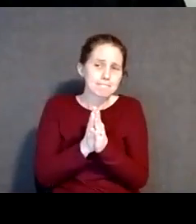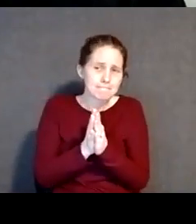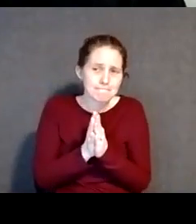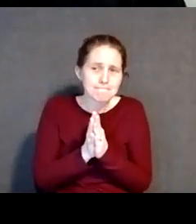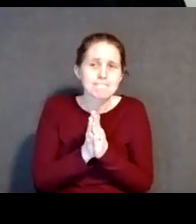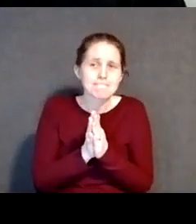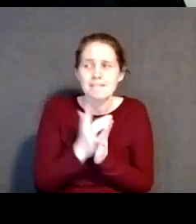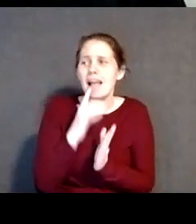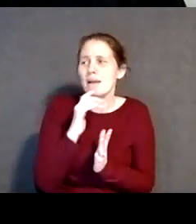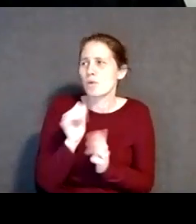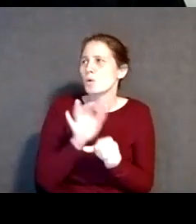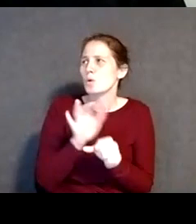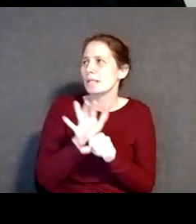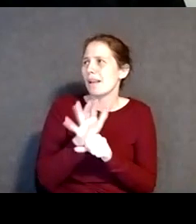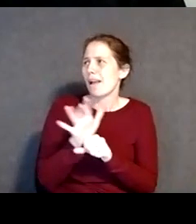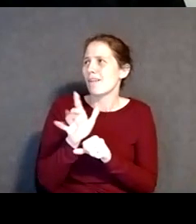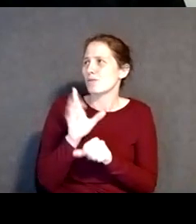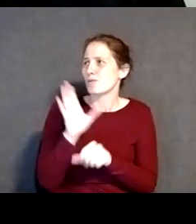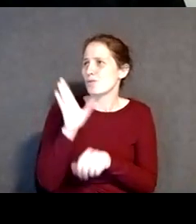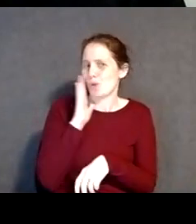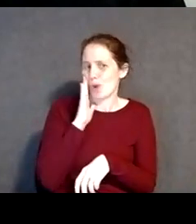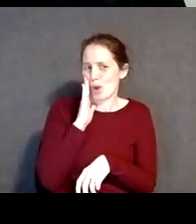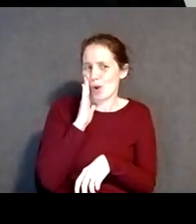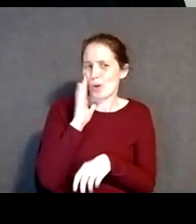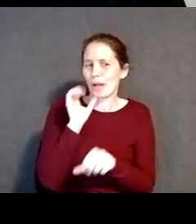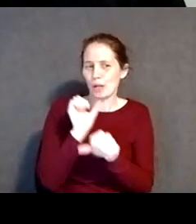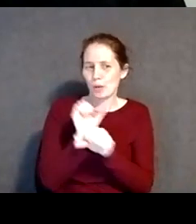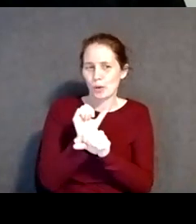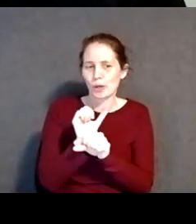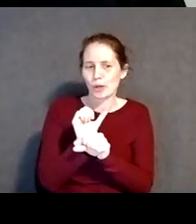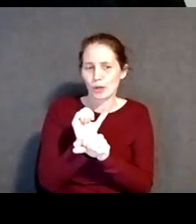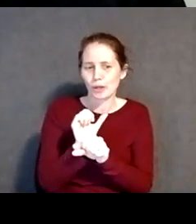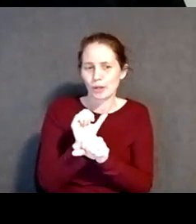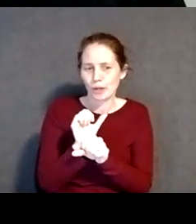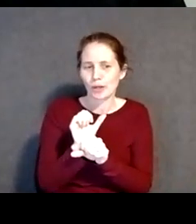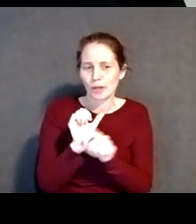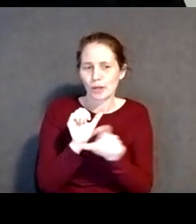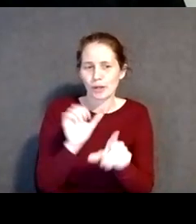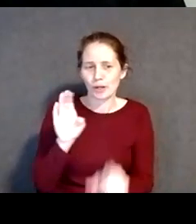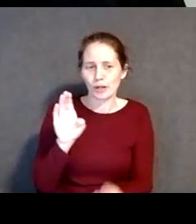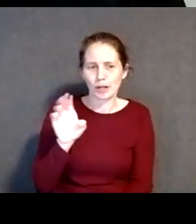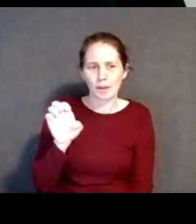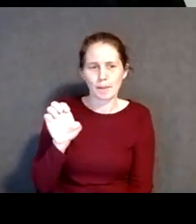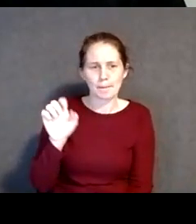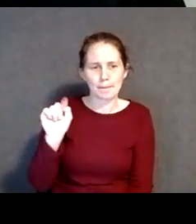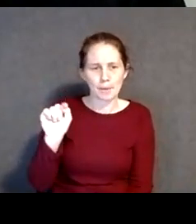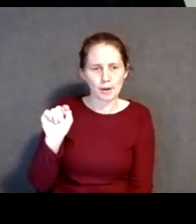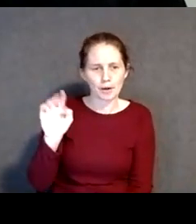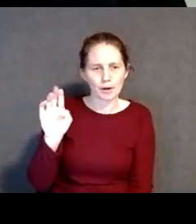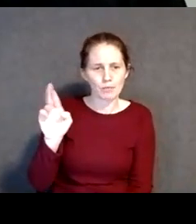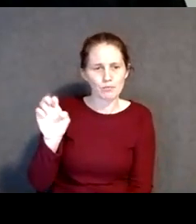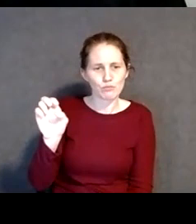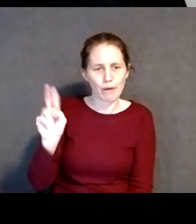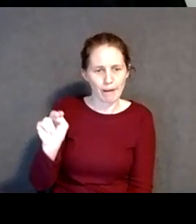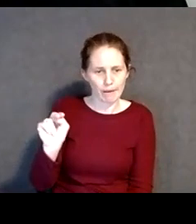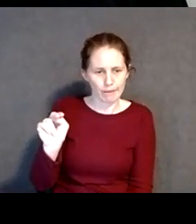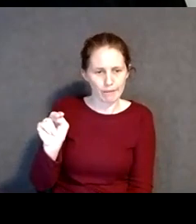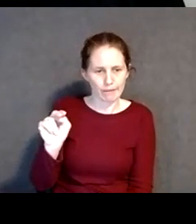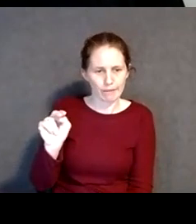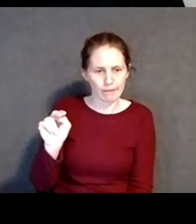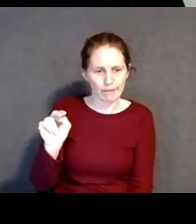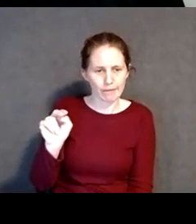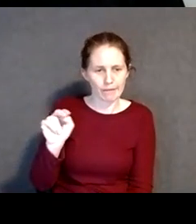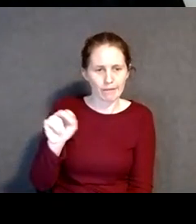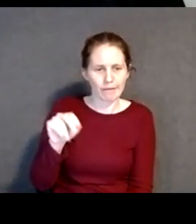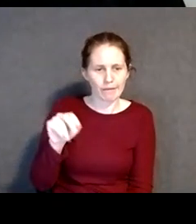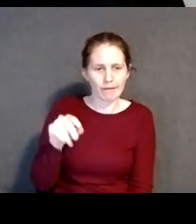I am old enough to have known and worked with Bird Brown. I knew Bird. I was there at Gallifties and Screw Hill